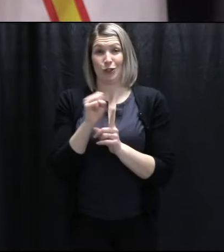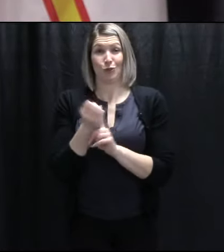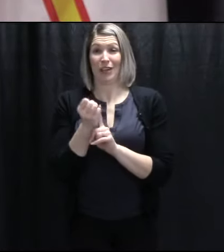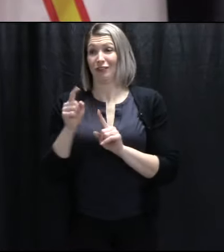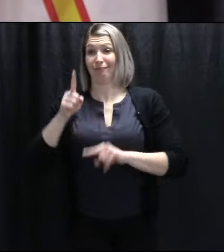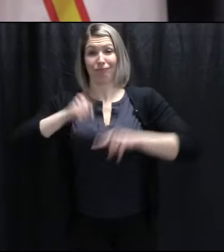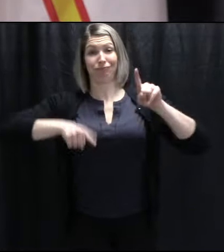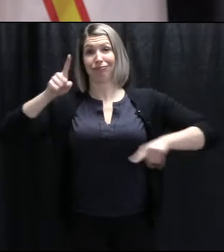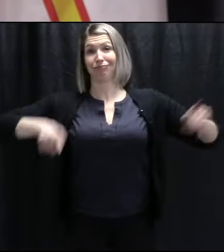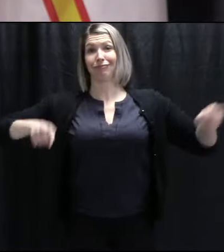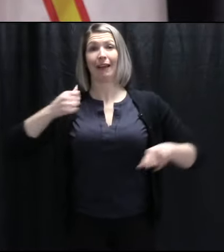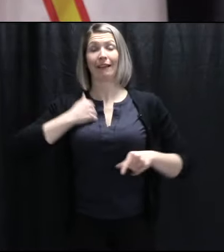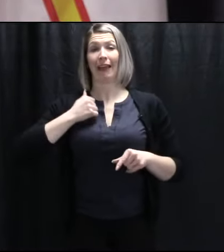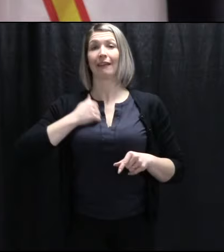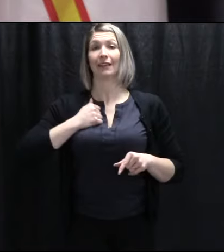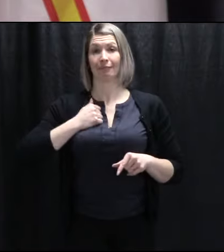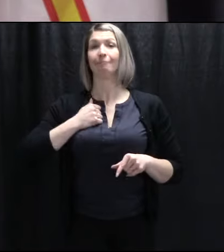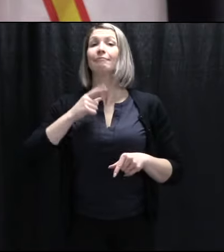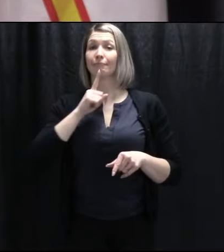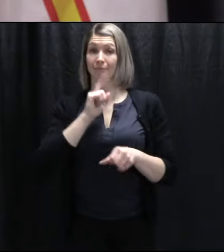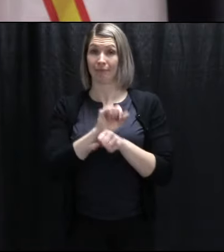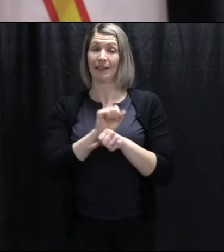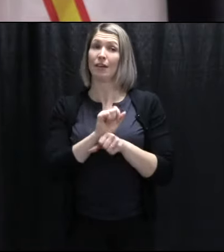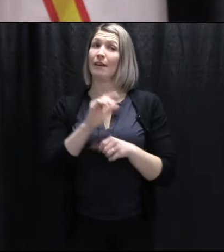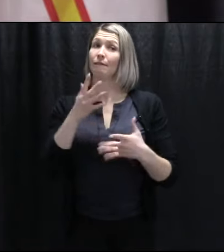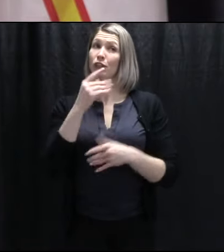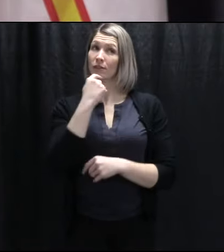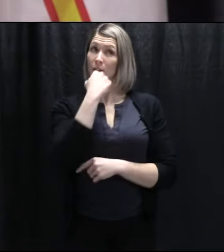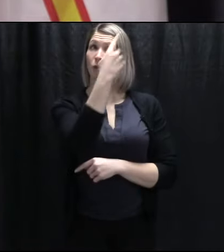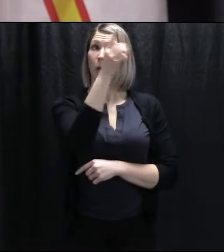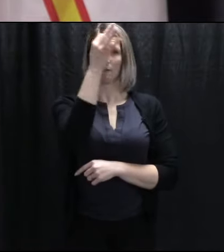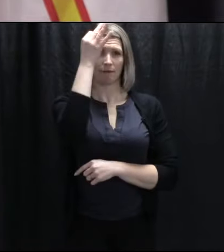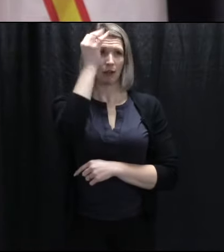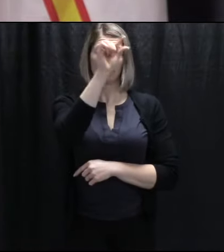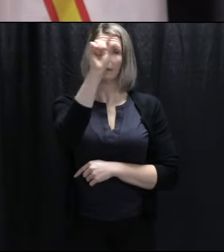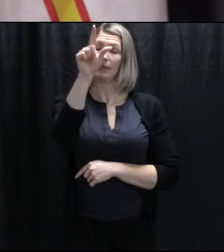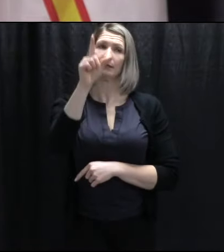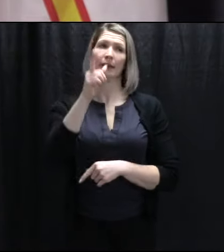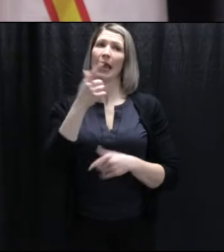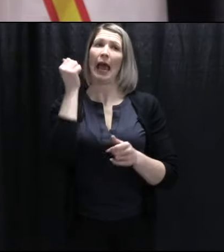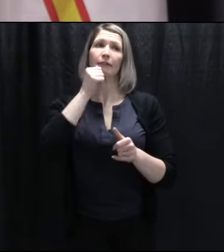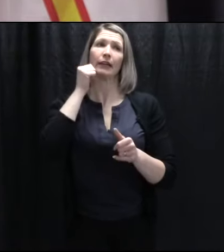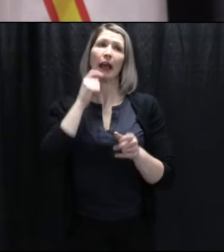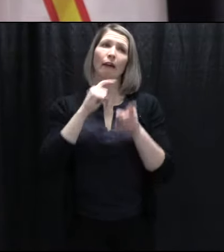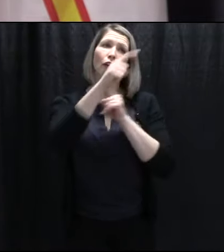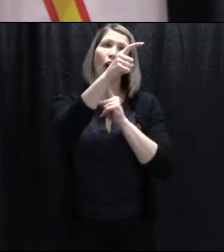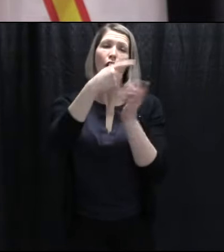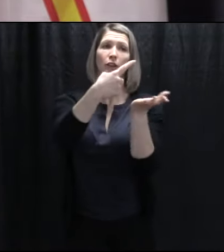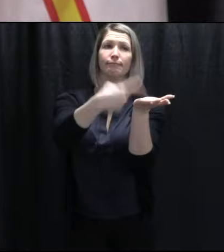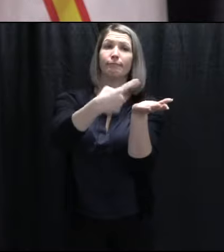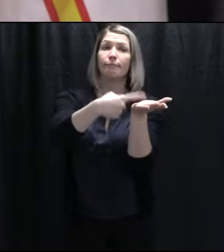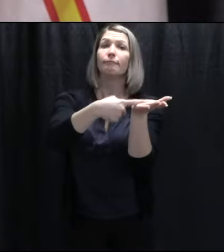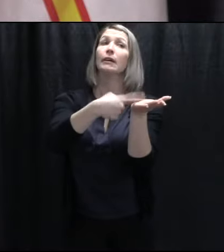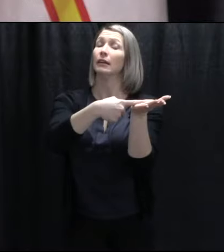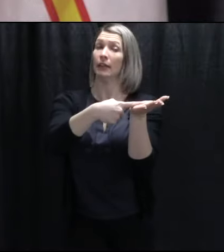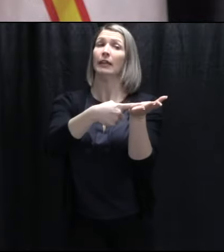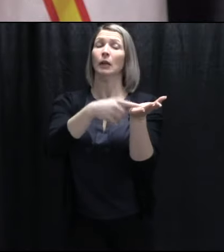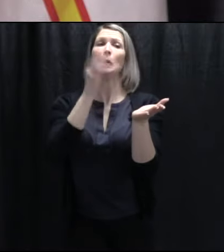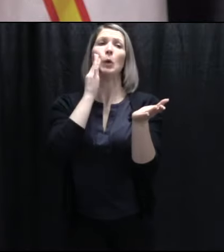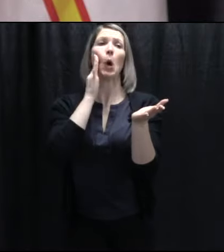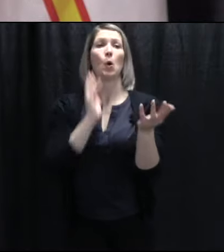Finance and our other cabinet ministers that are communicating on a regular basis with the federal government. My colleagues and other premiers